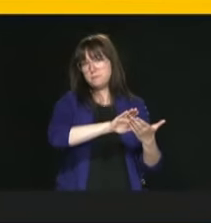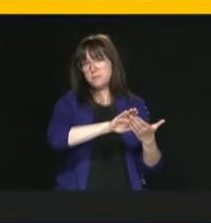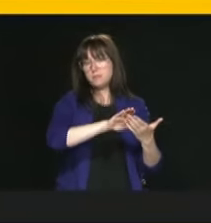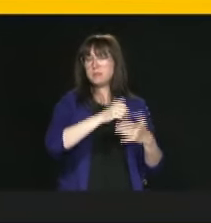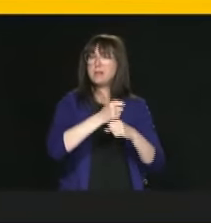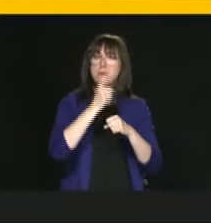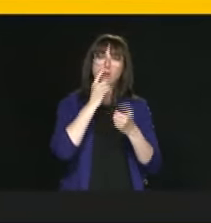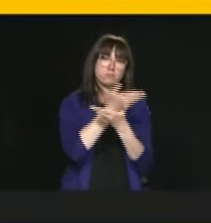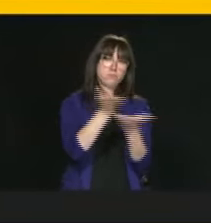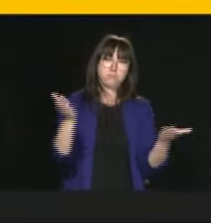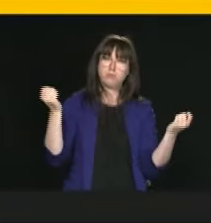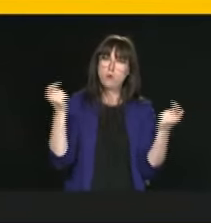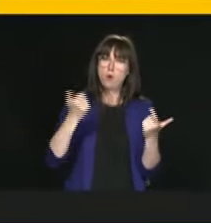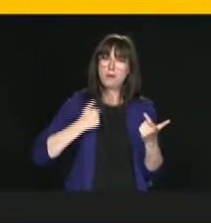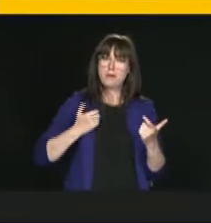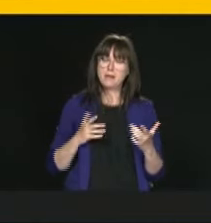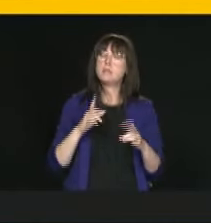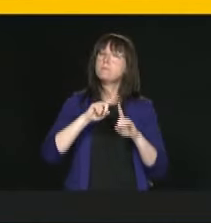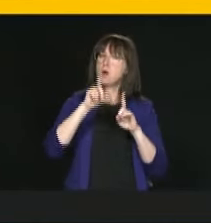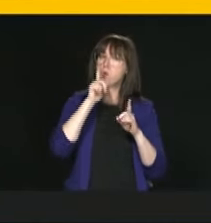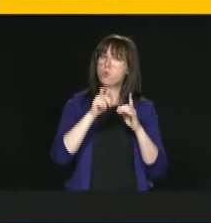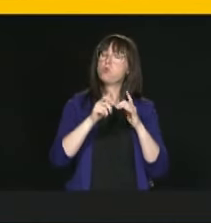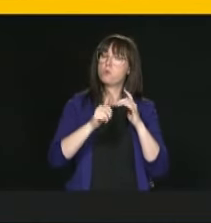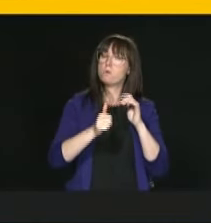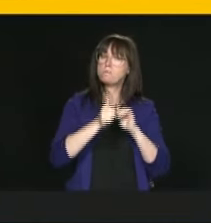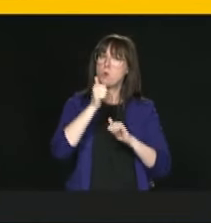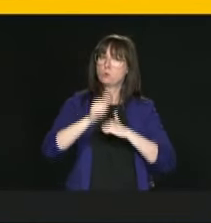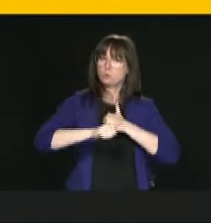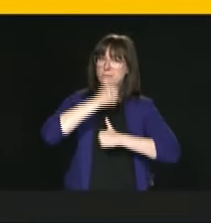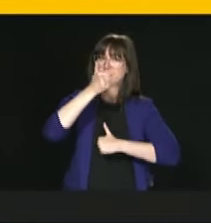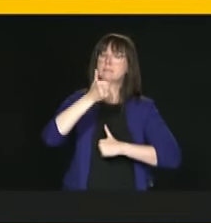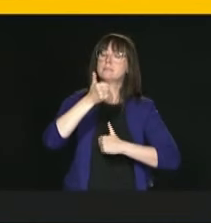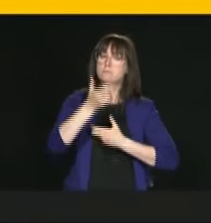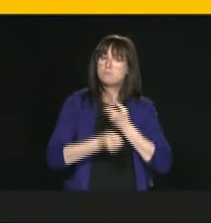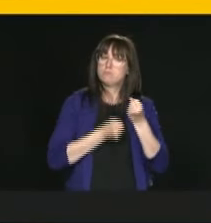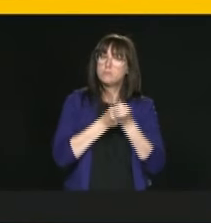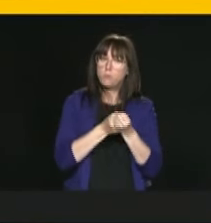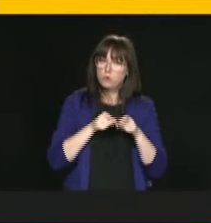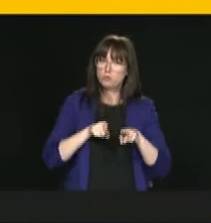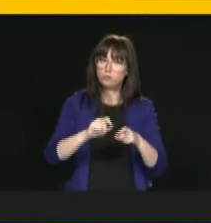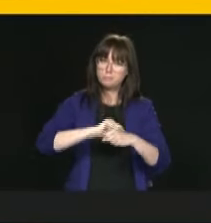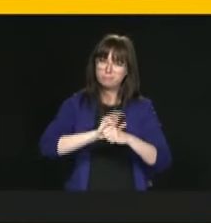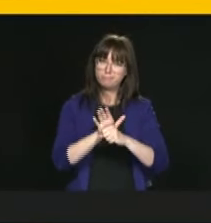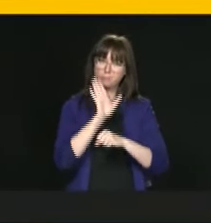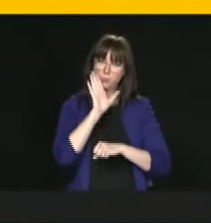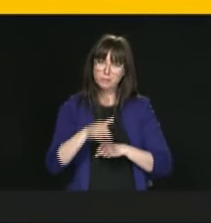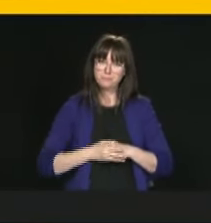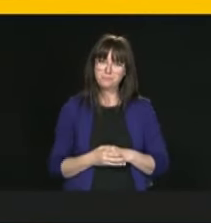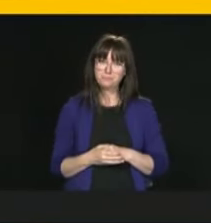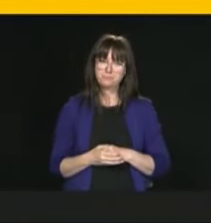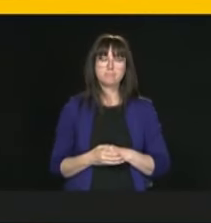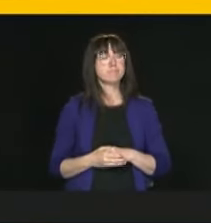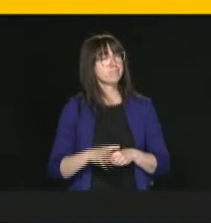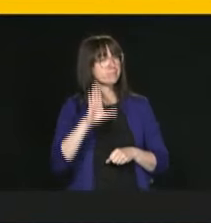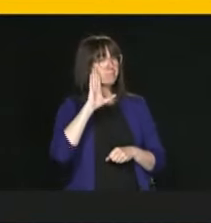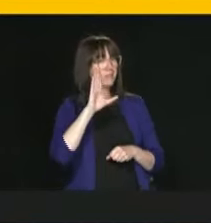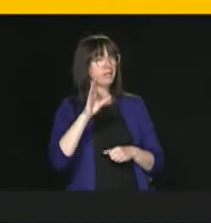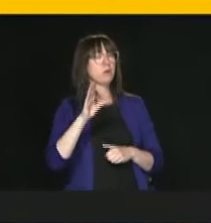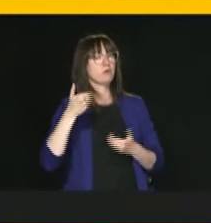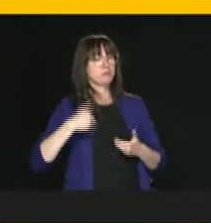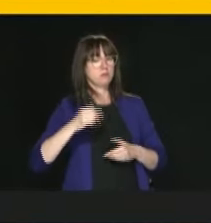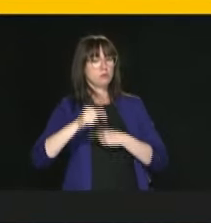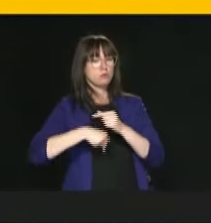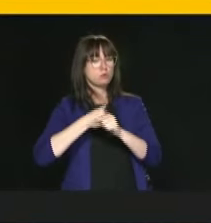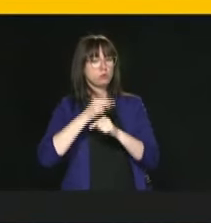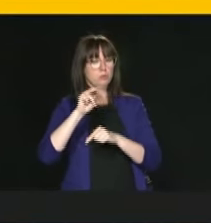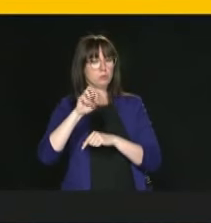Canadians, but particularly vulnerable Canadians, are supported through this crisis. Hi, Prime Minister. Chris Logue with Global